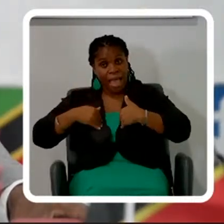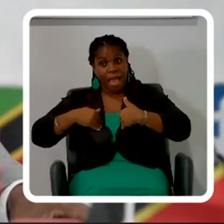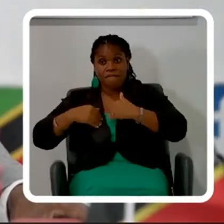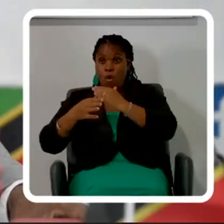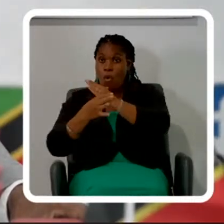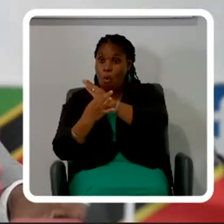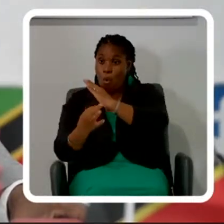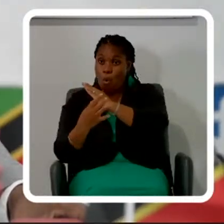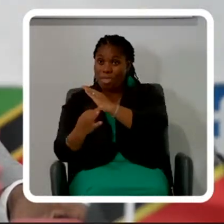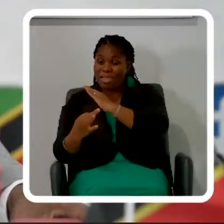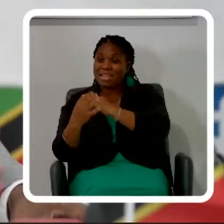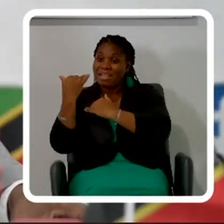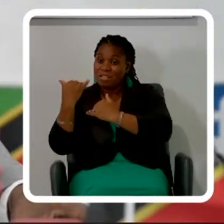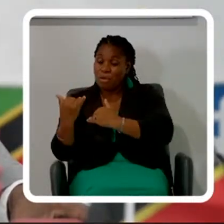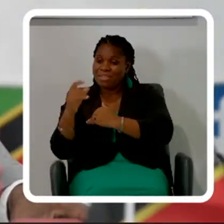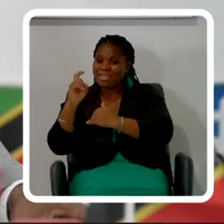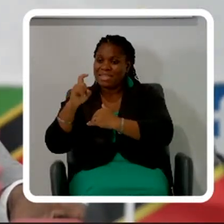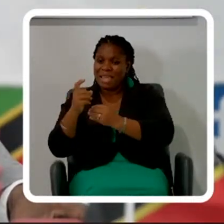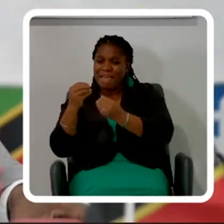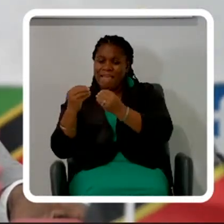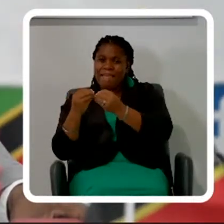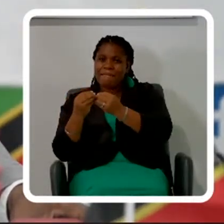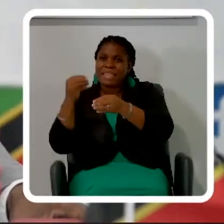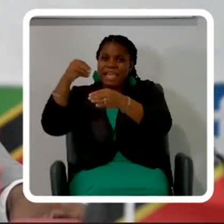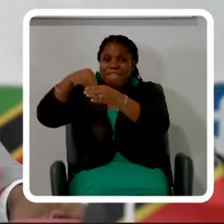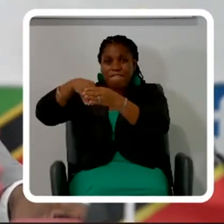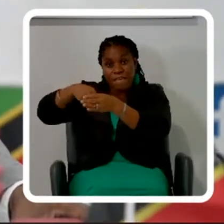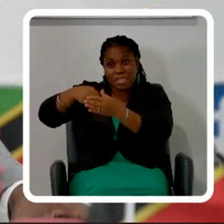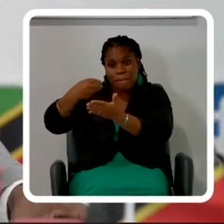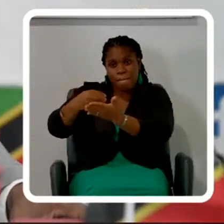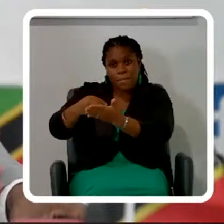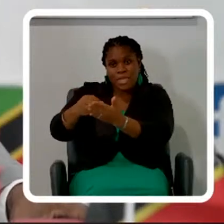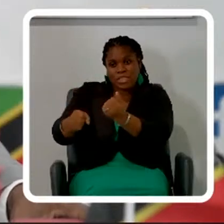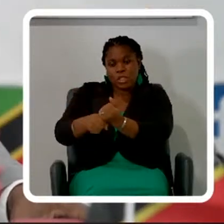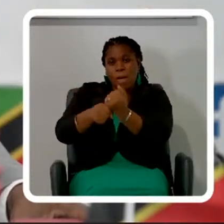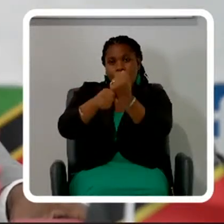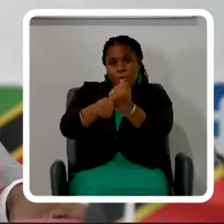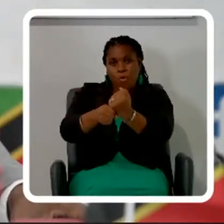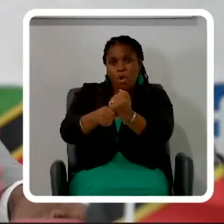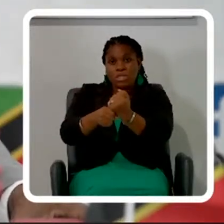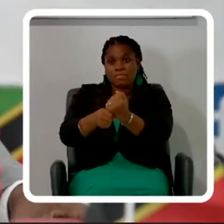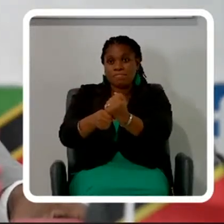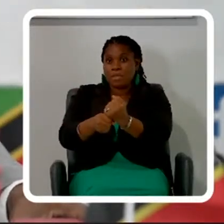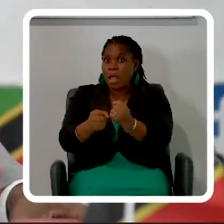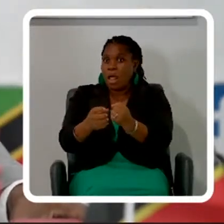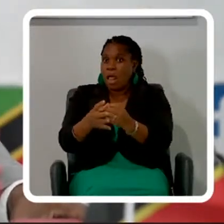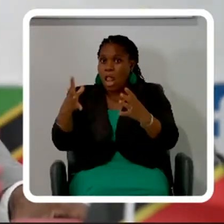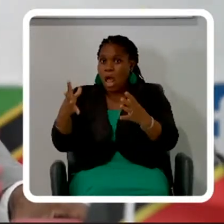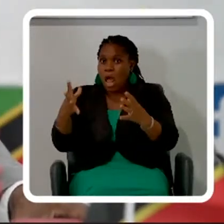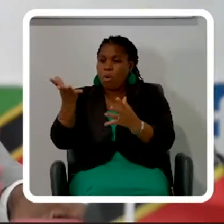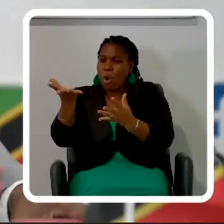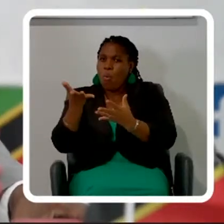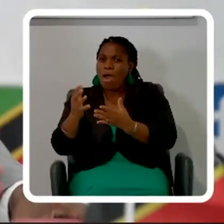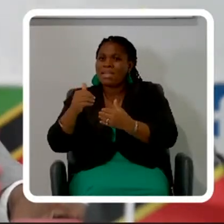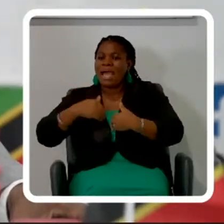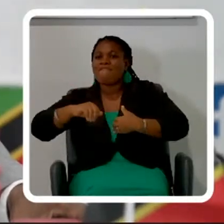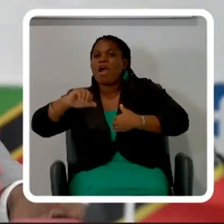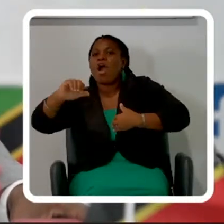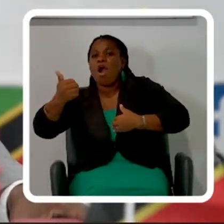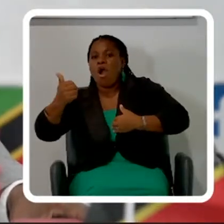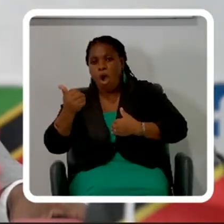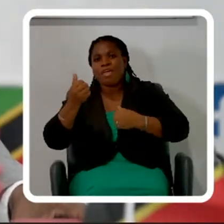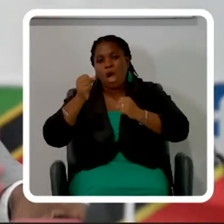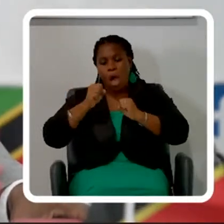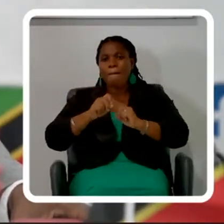in renewables because they want, when it turns or the pendulum reach the other side, that they are still the leaders.